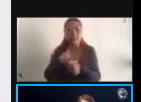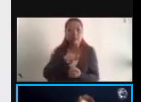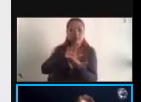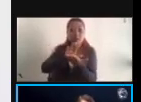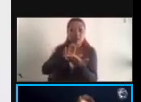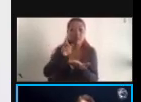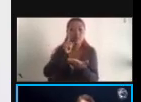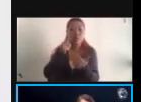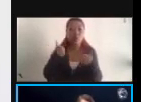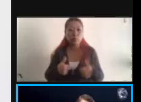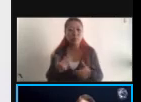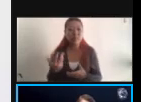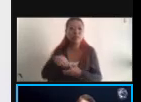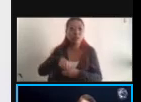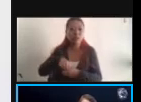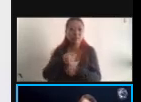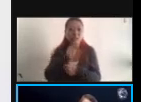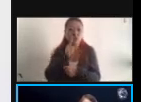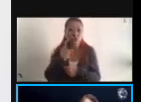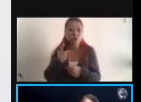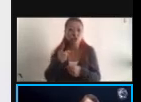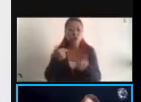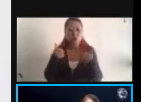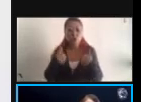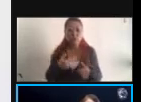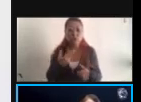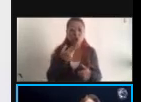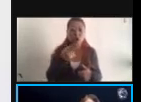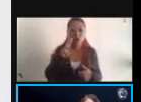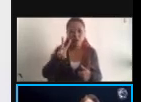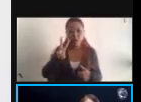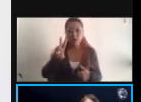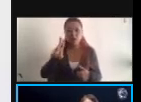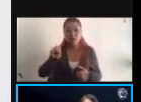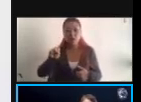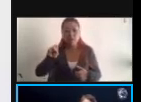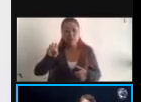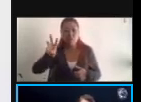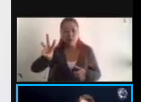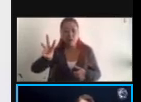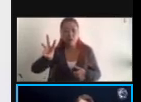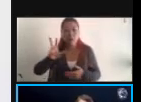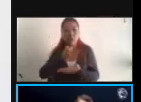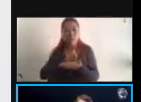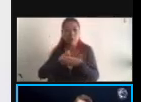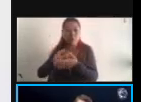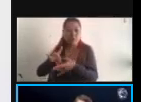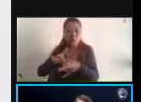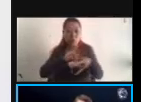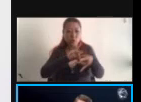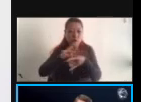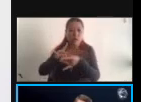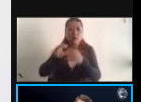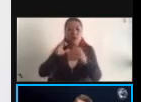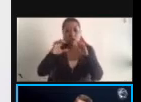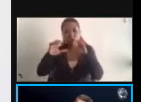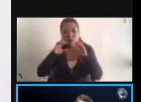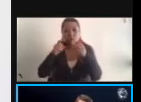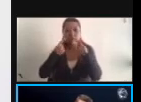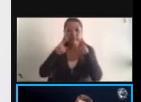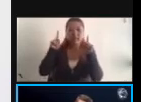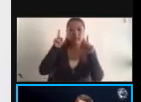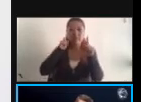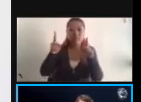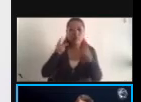of a system to ensure that humans, hardware, software components cooperate, coordinate, communicate effectively to successfully